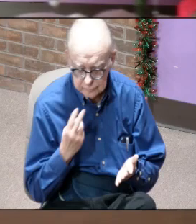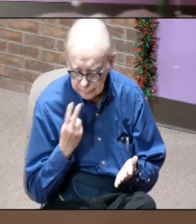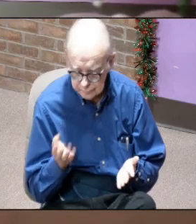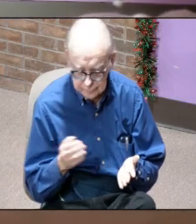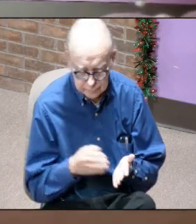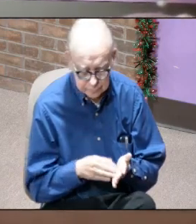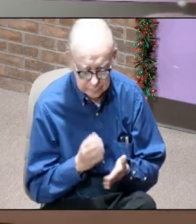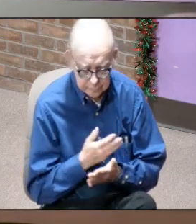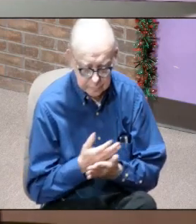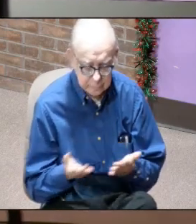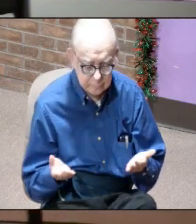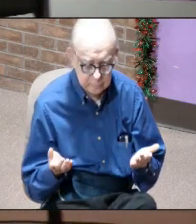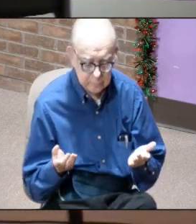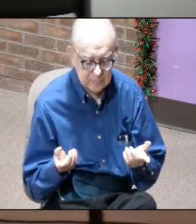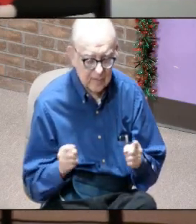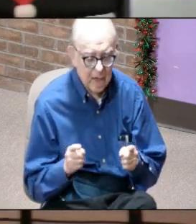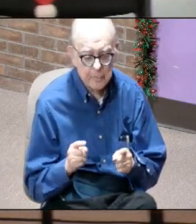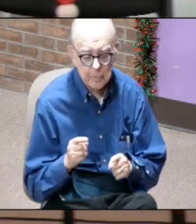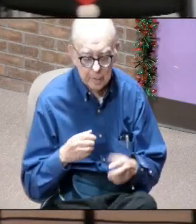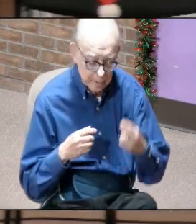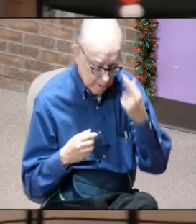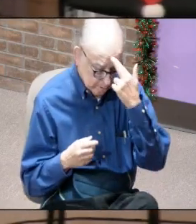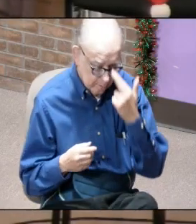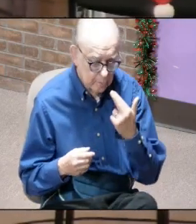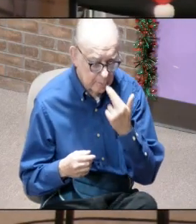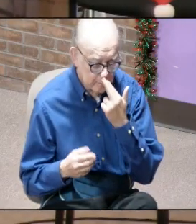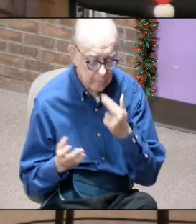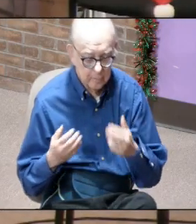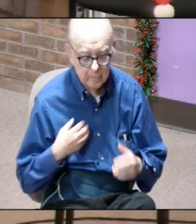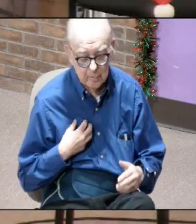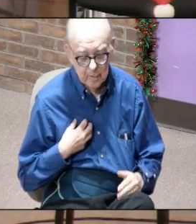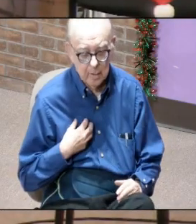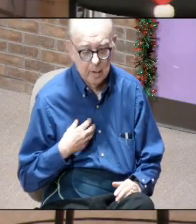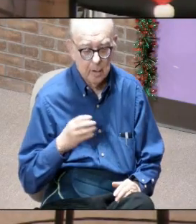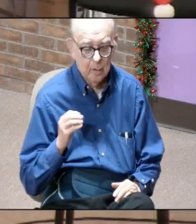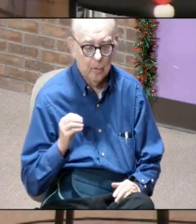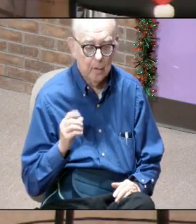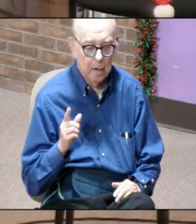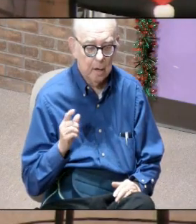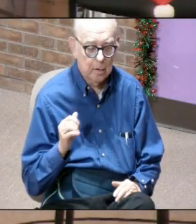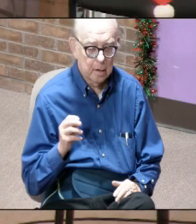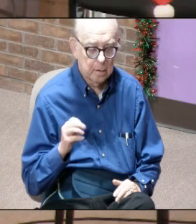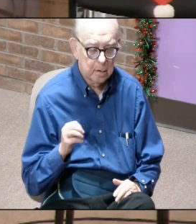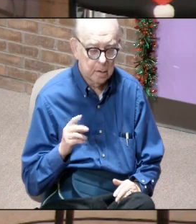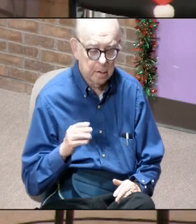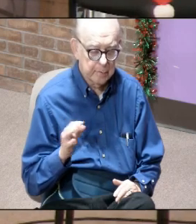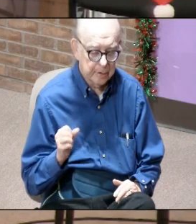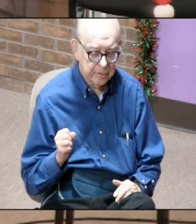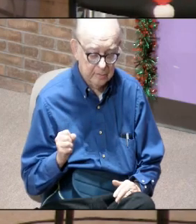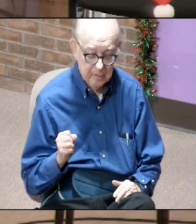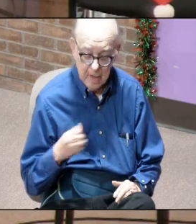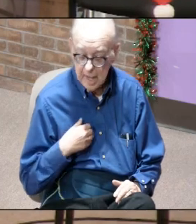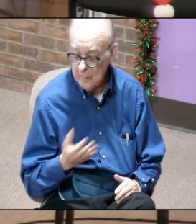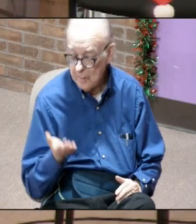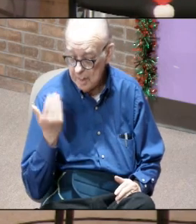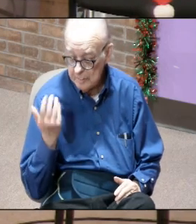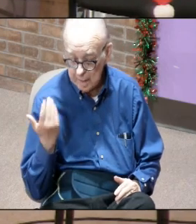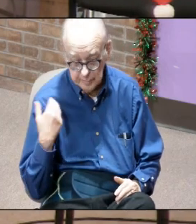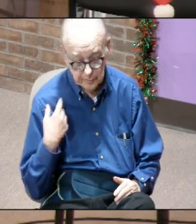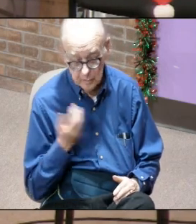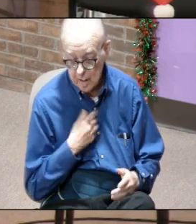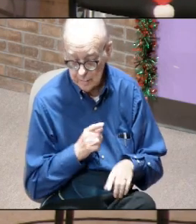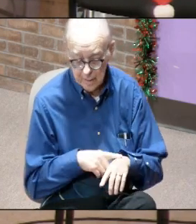look at anything that happened in Rome, they had the Olympics. The Olympics was way back, even before our